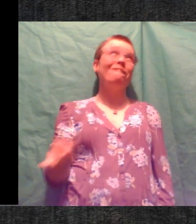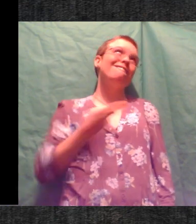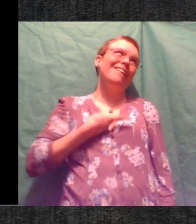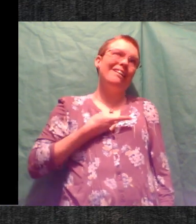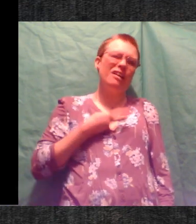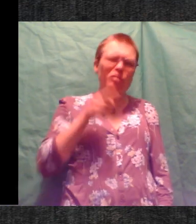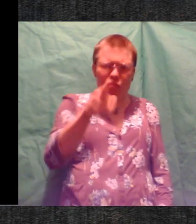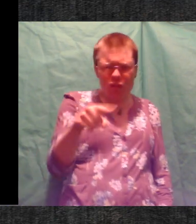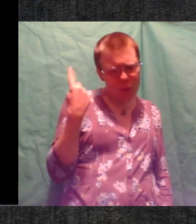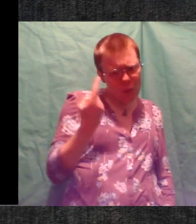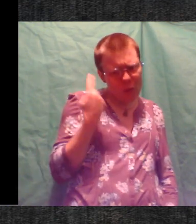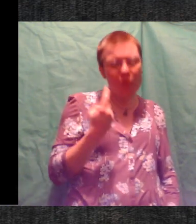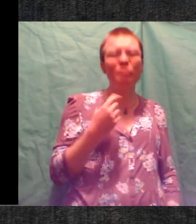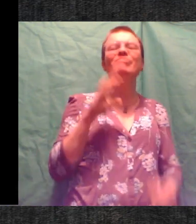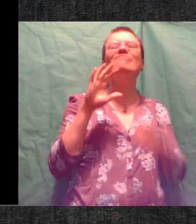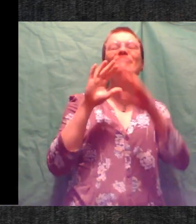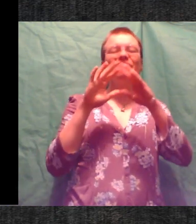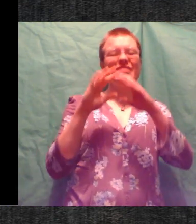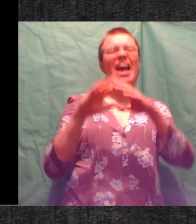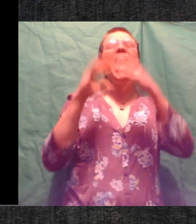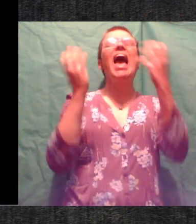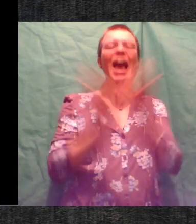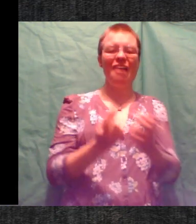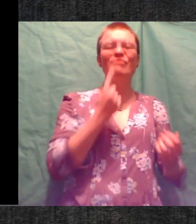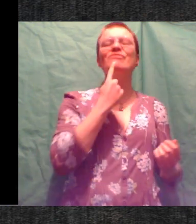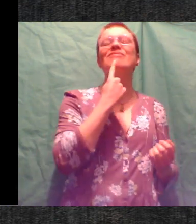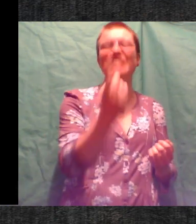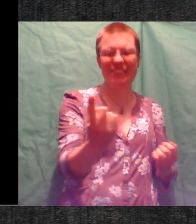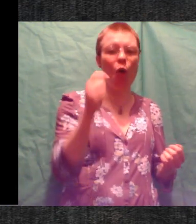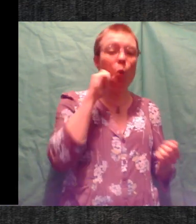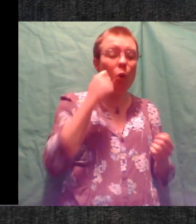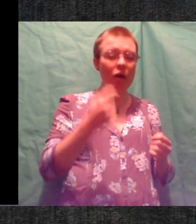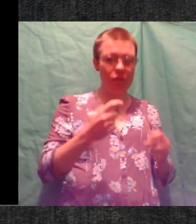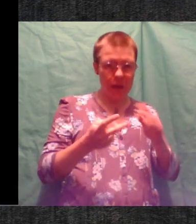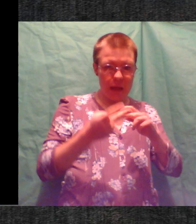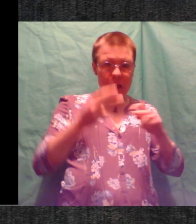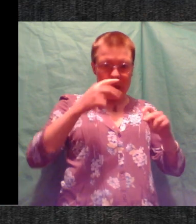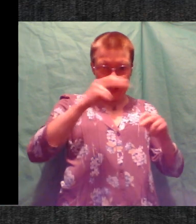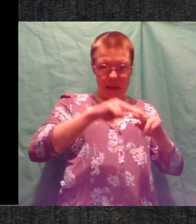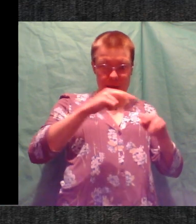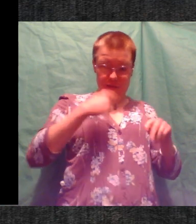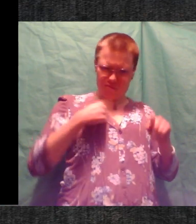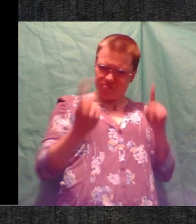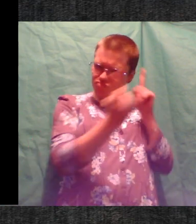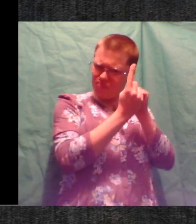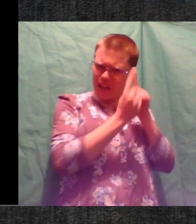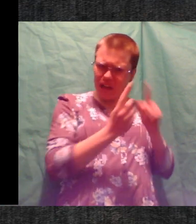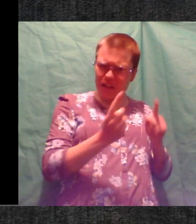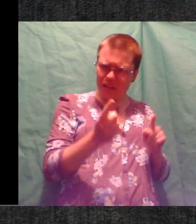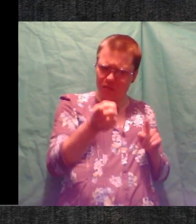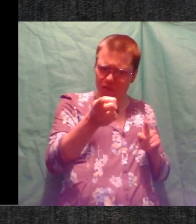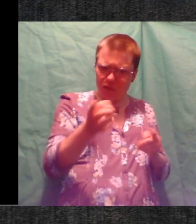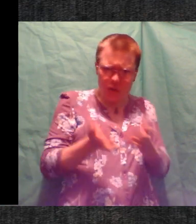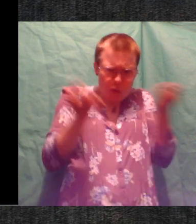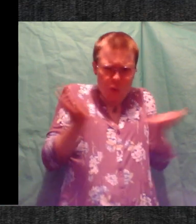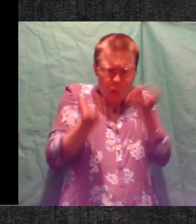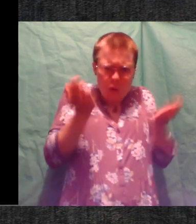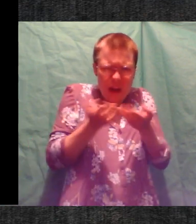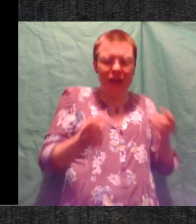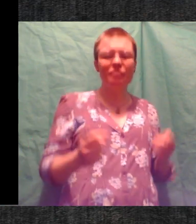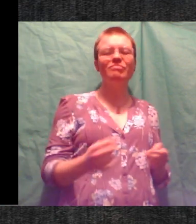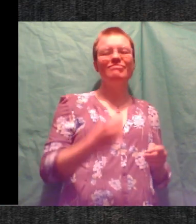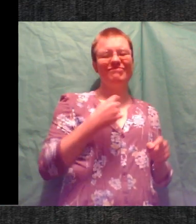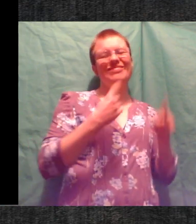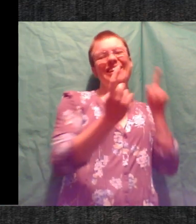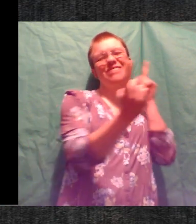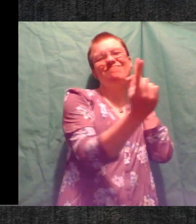I'll tell you everything you want to know. If you come where I am, that is. Where are you?